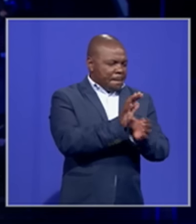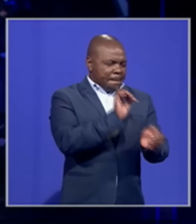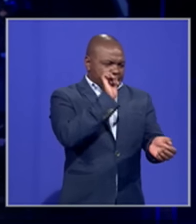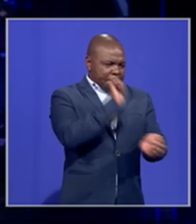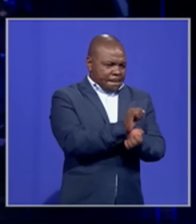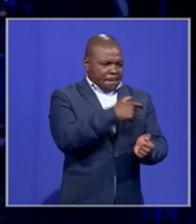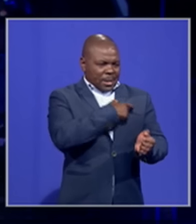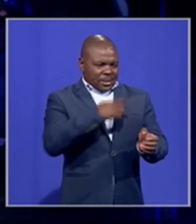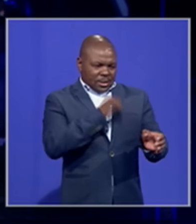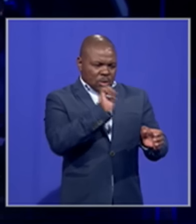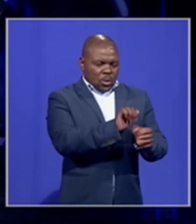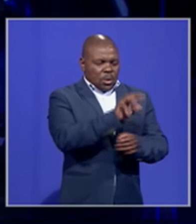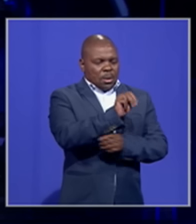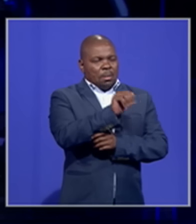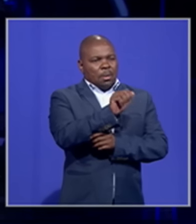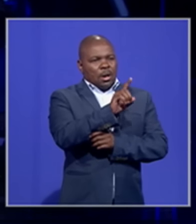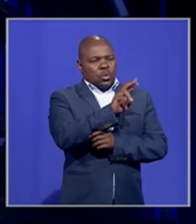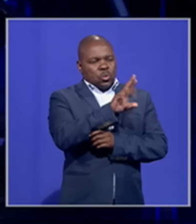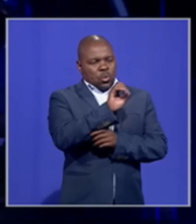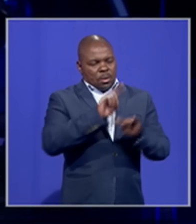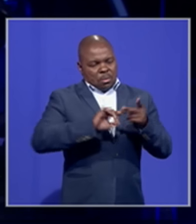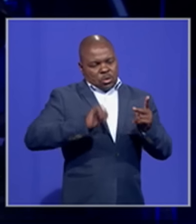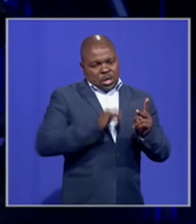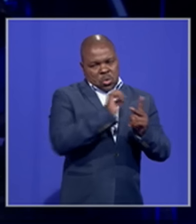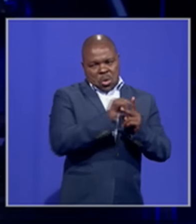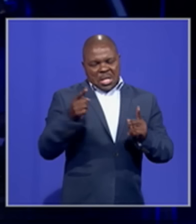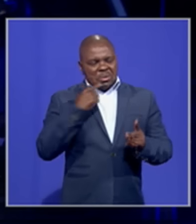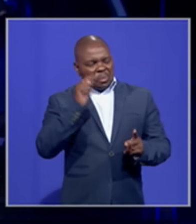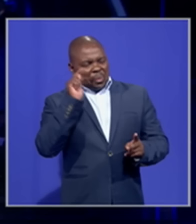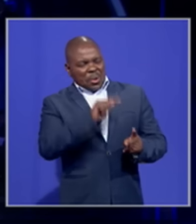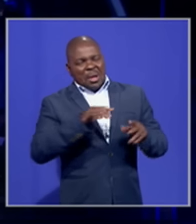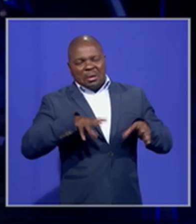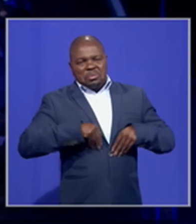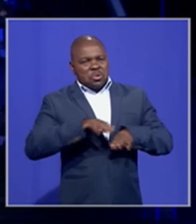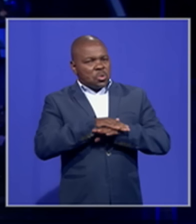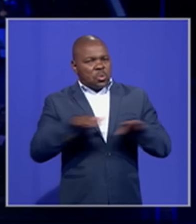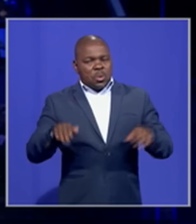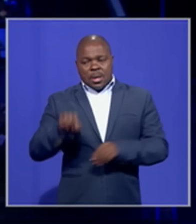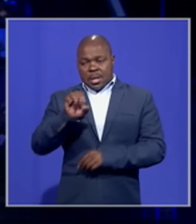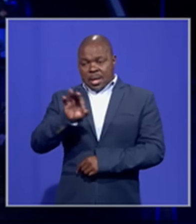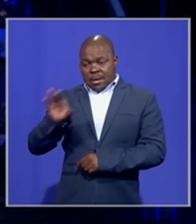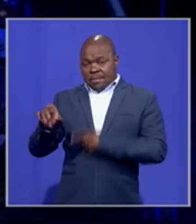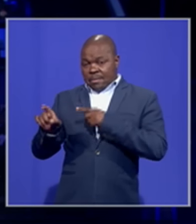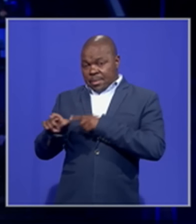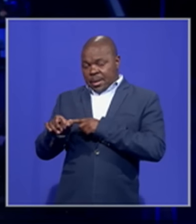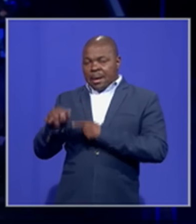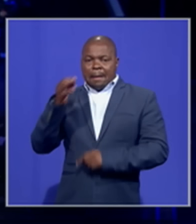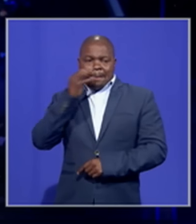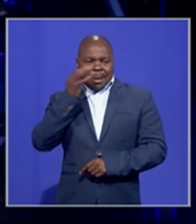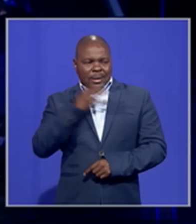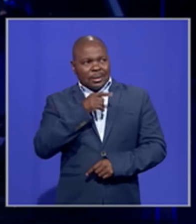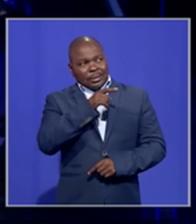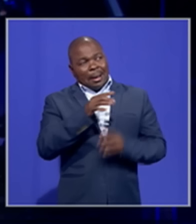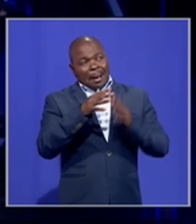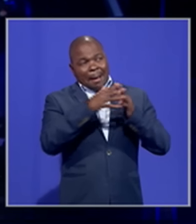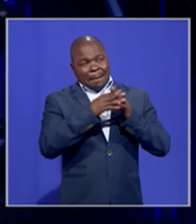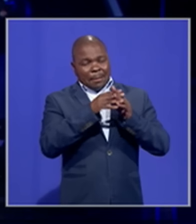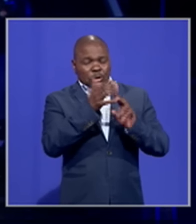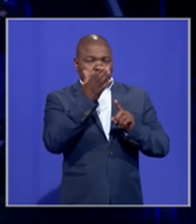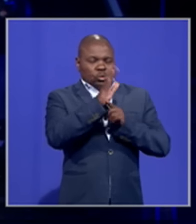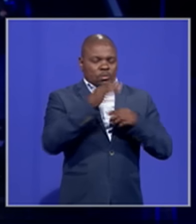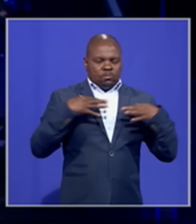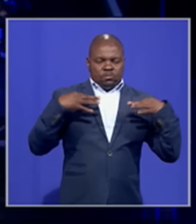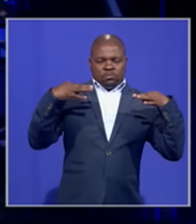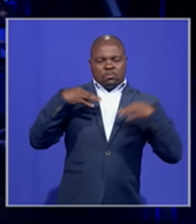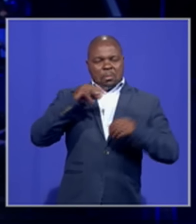Nicolas Maduro ha mmoho le molekane wa hae ka qobello. Ho latela EFF ba boletse hore ketso ena e bontsha ha America e kgantsha